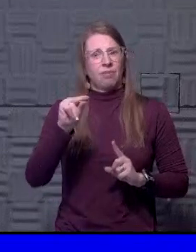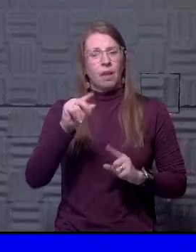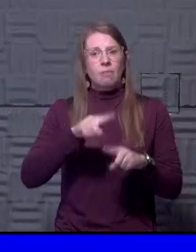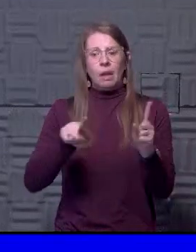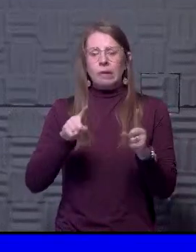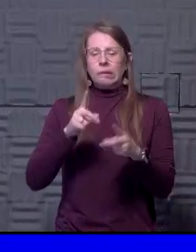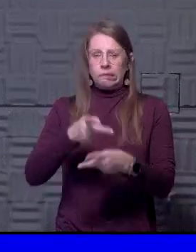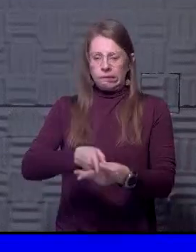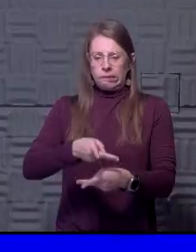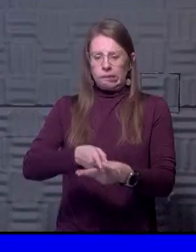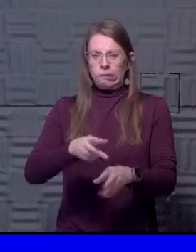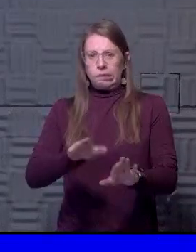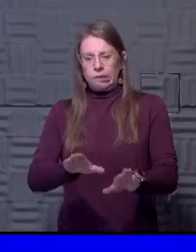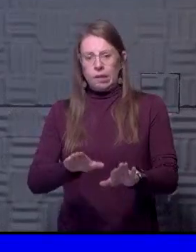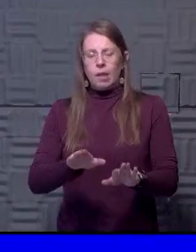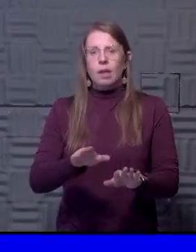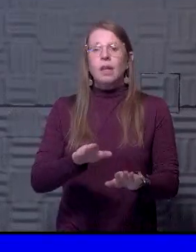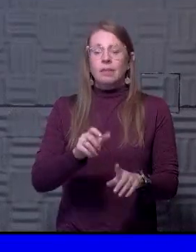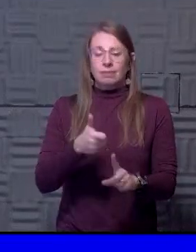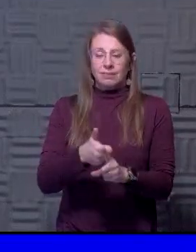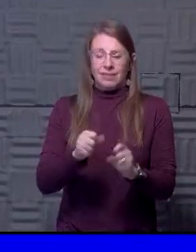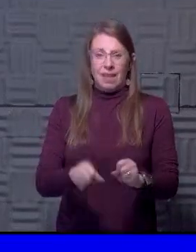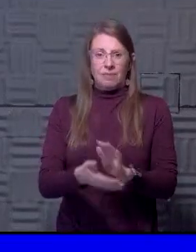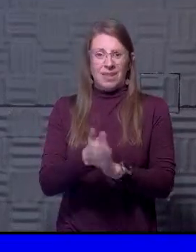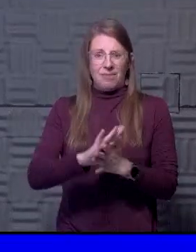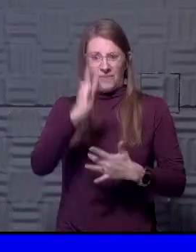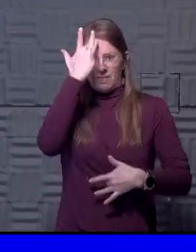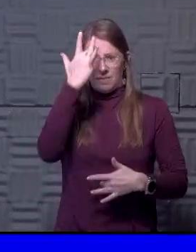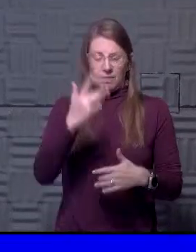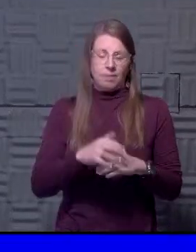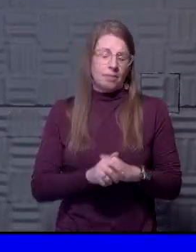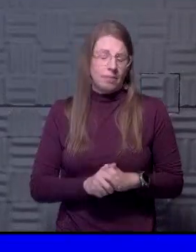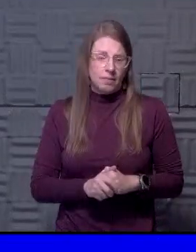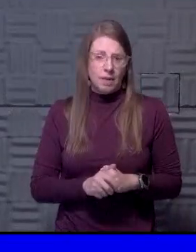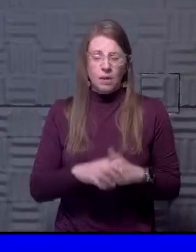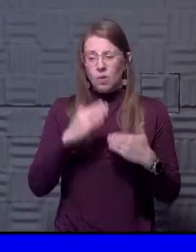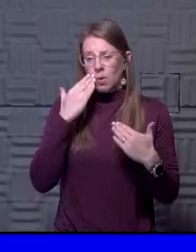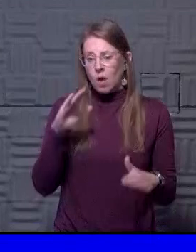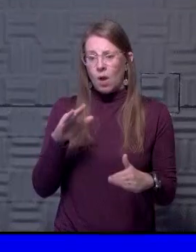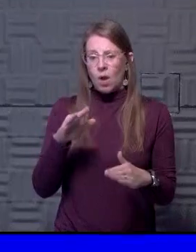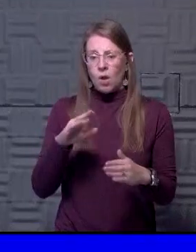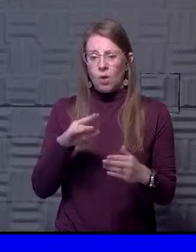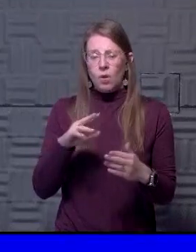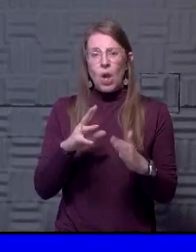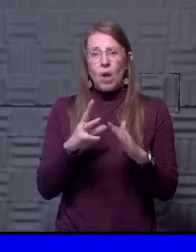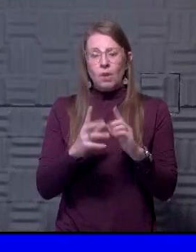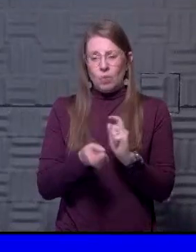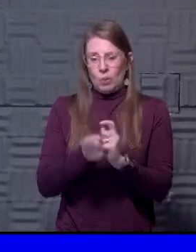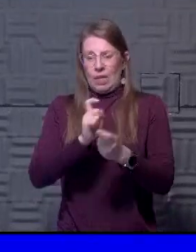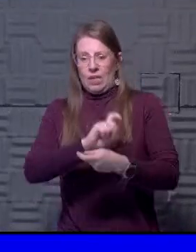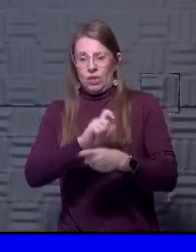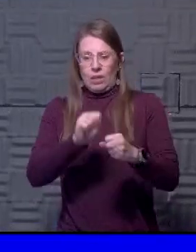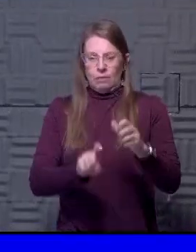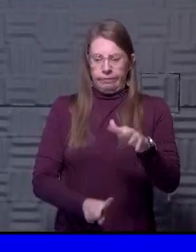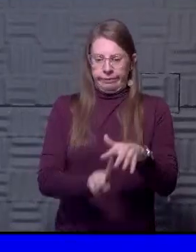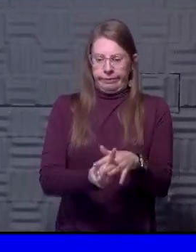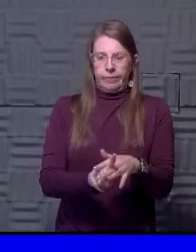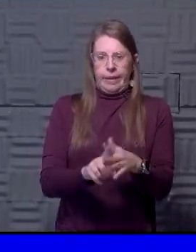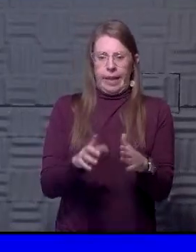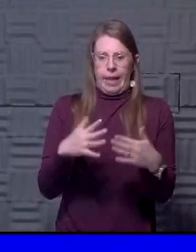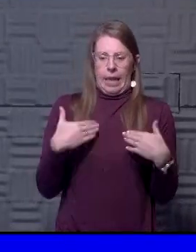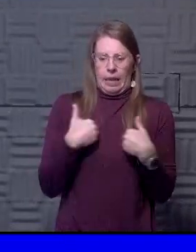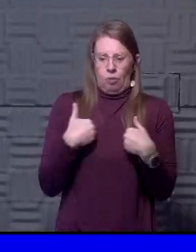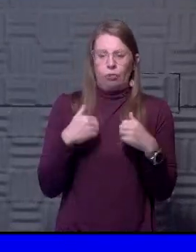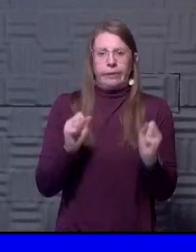you are ill, because we know they can get it, and you never know what sort of recombination or what mutations can arise within those animals,